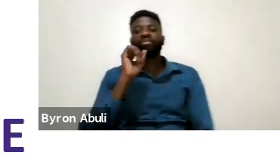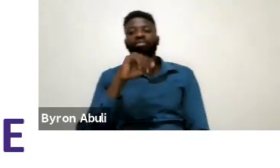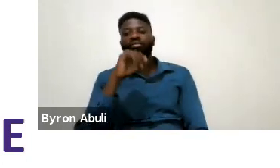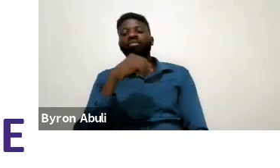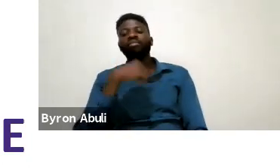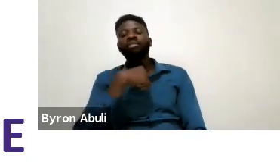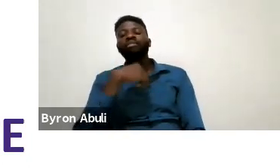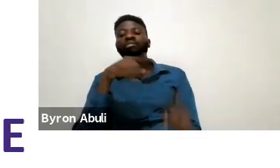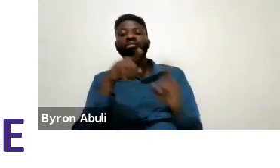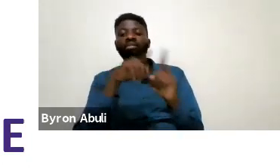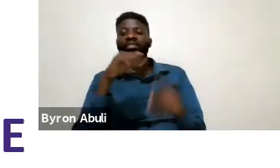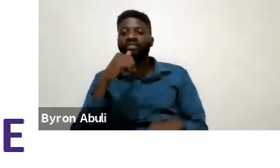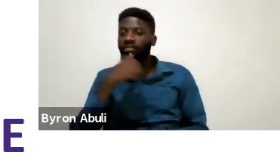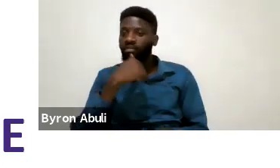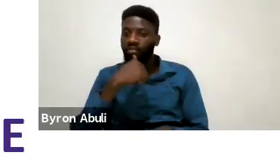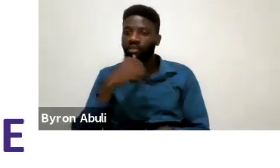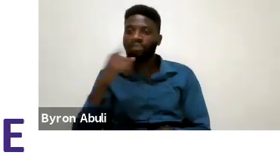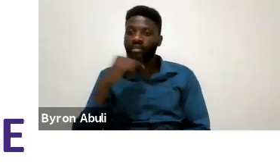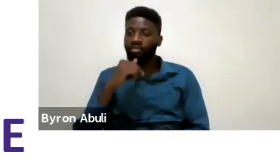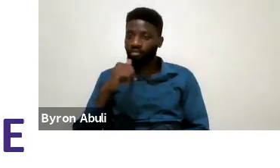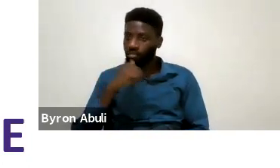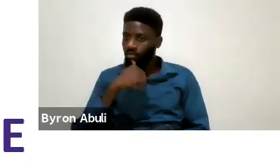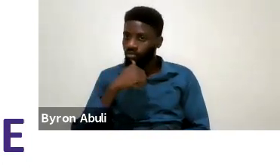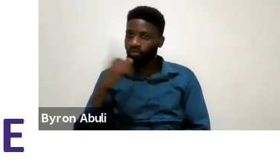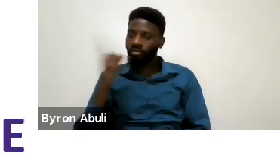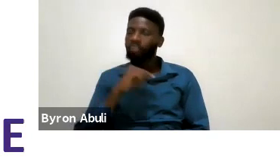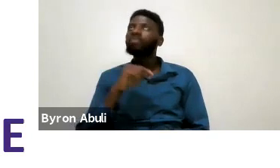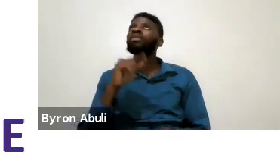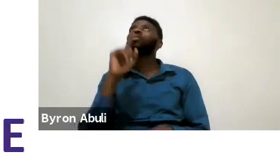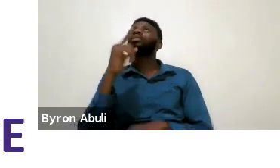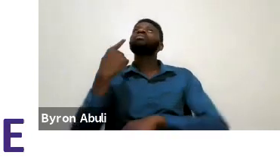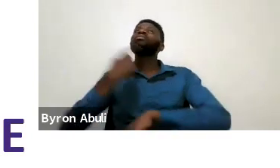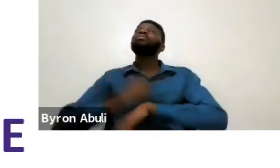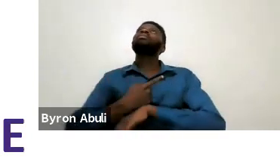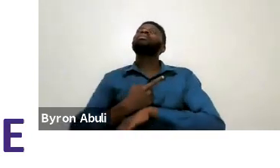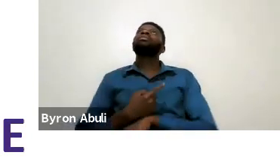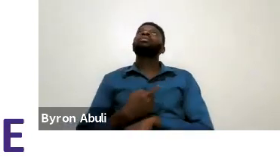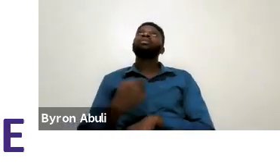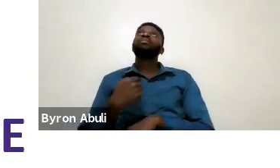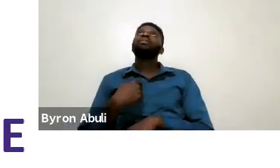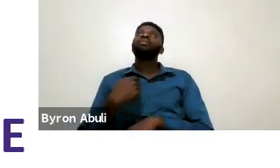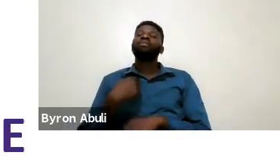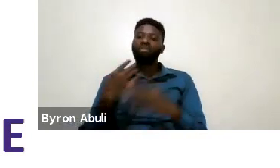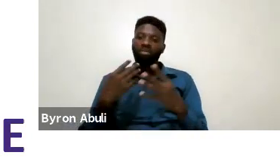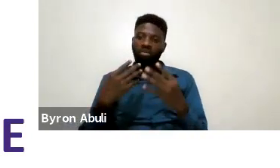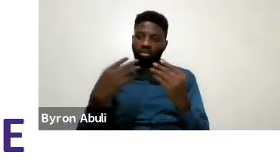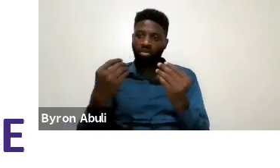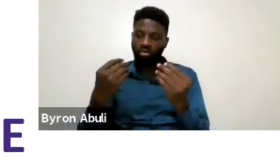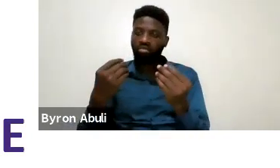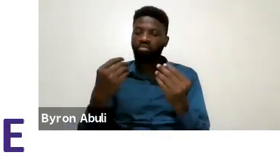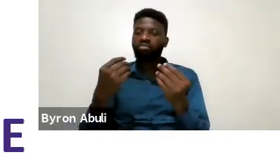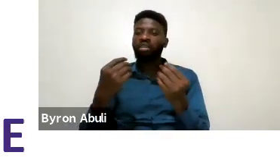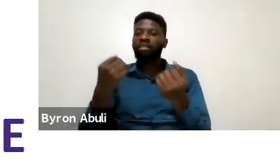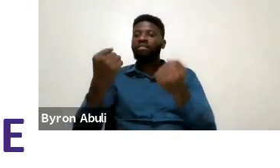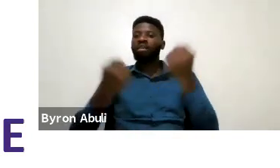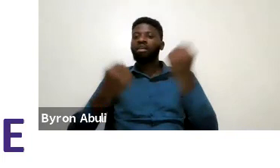of. There is a day I went into a motor vehicle showroom,